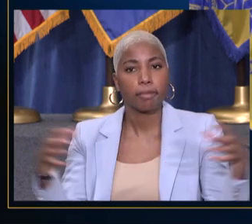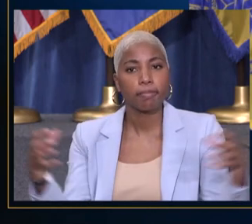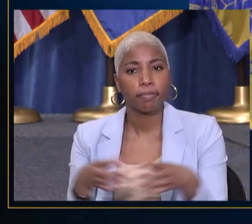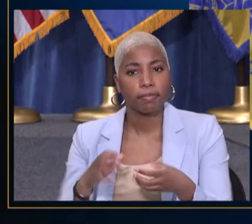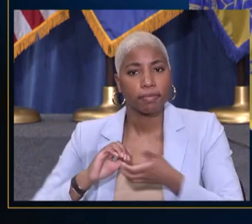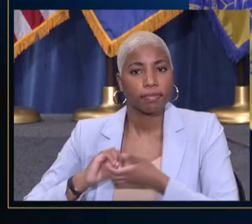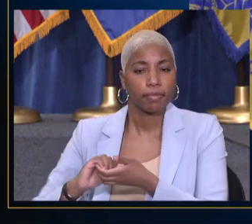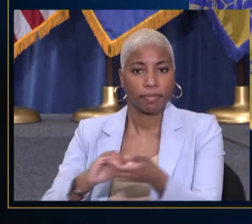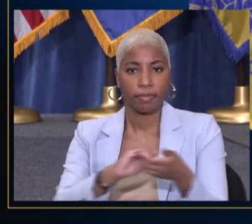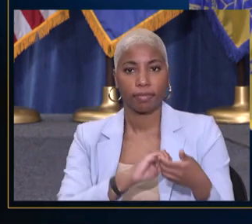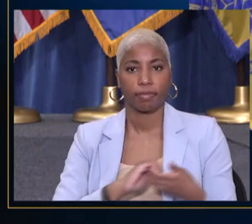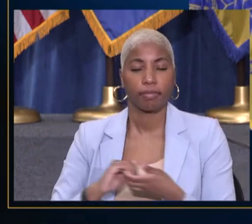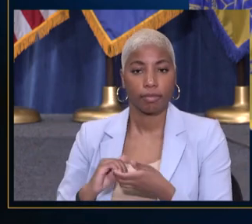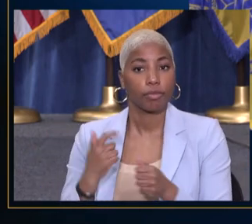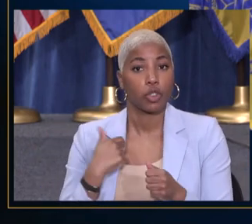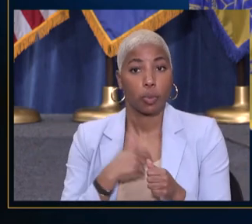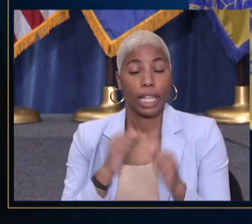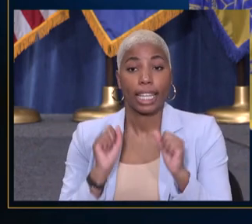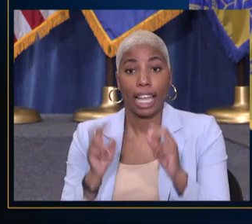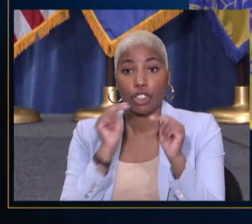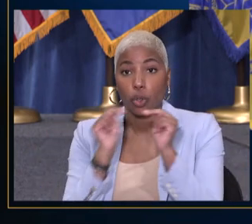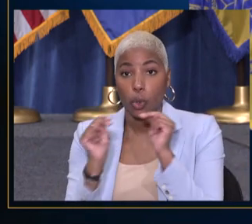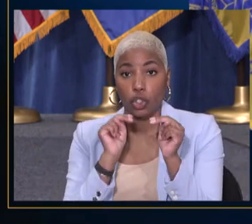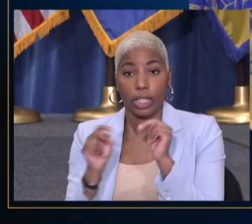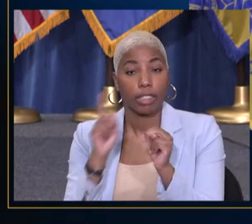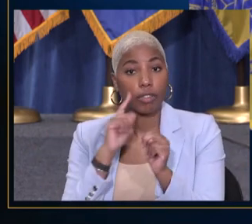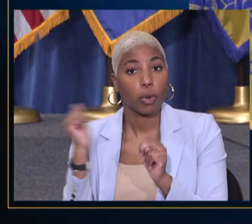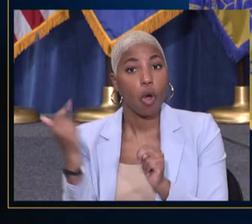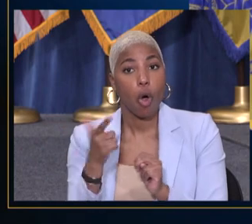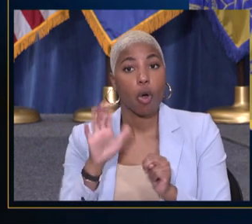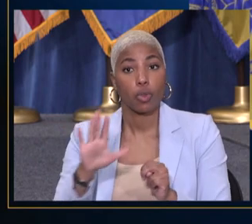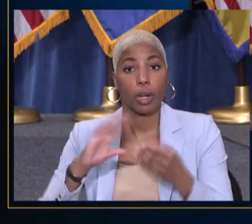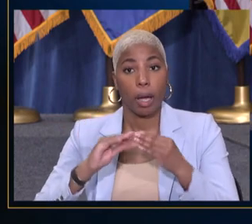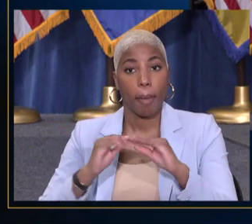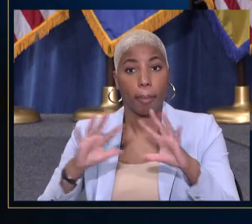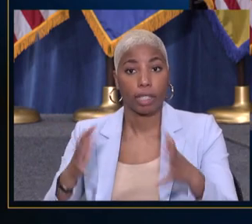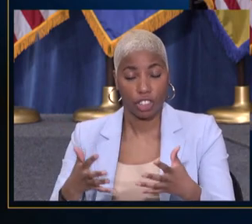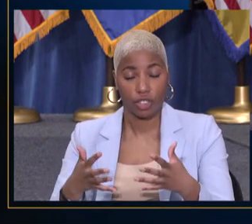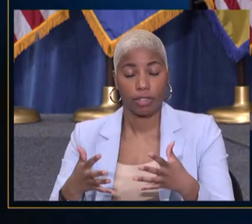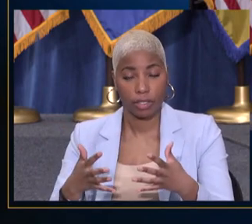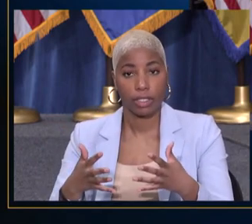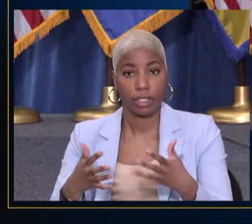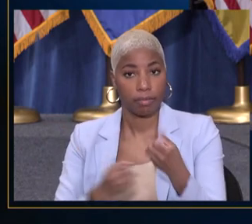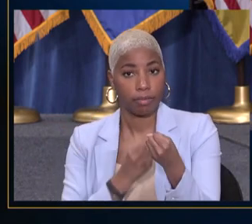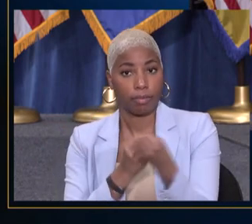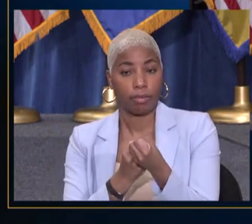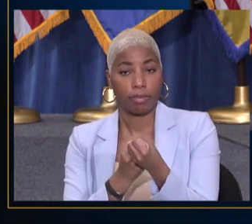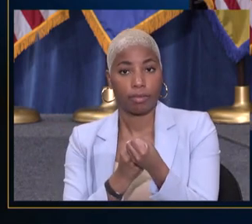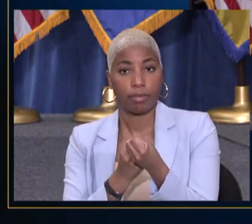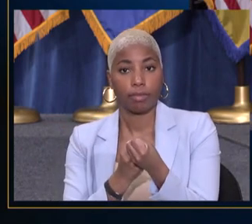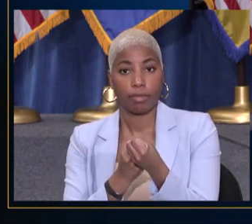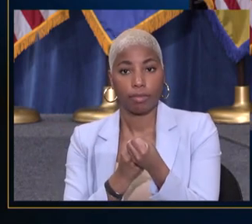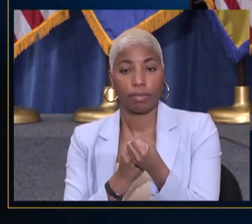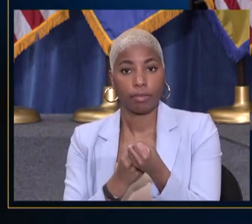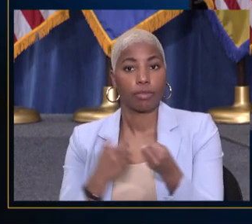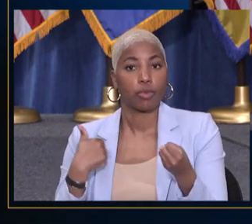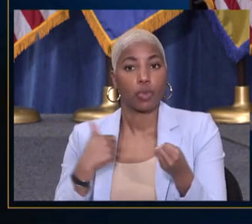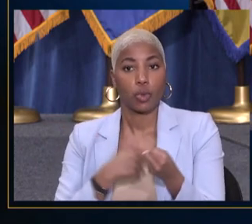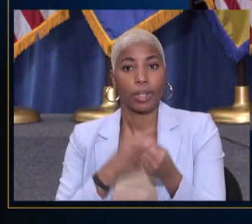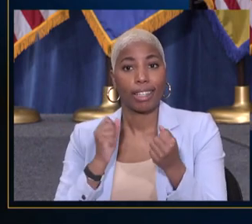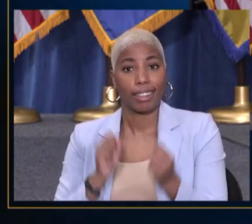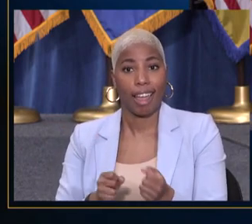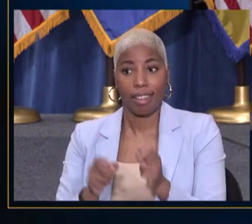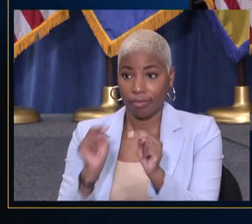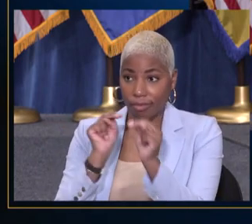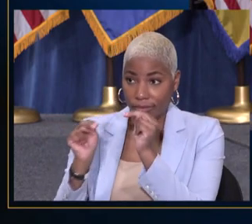partnership. Let us negotiate on all of your population's behalf, and let us cut a deal